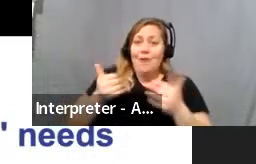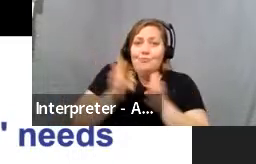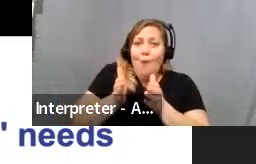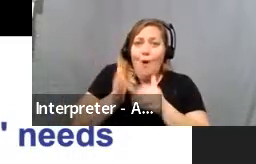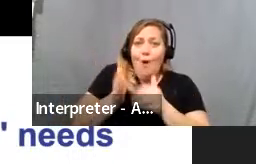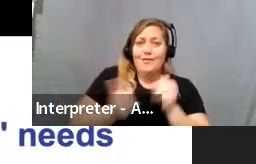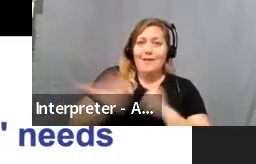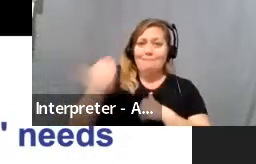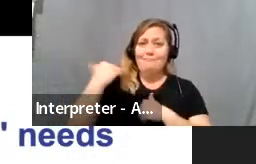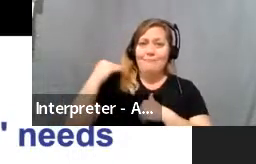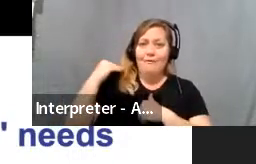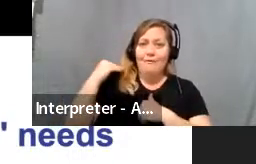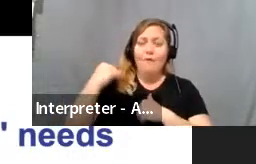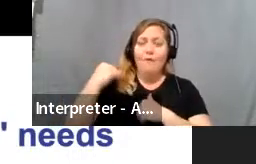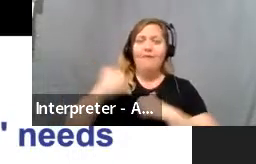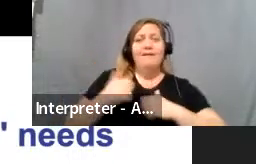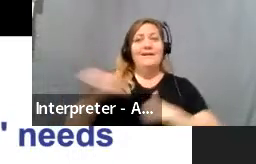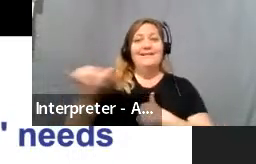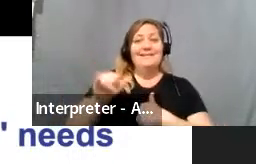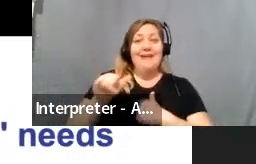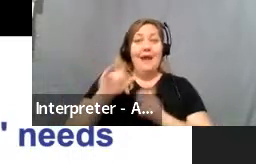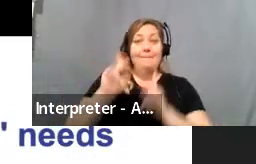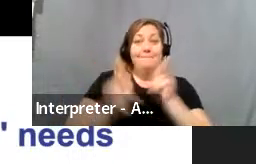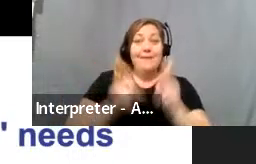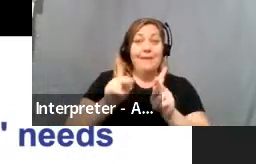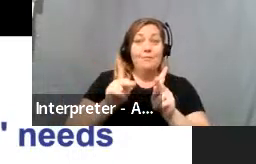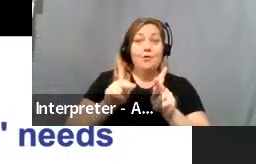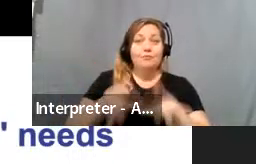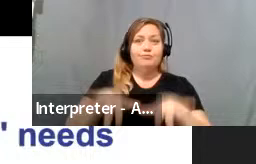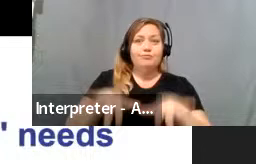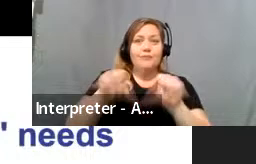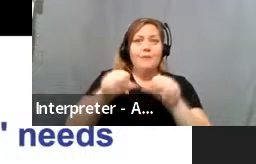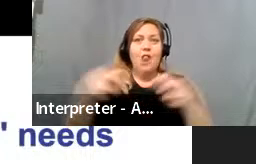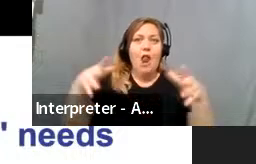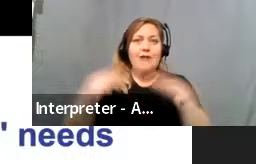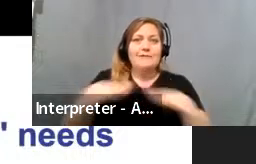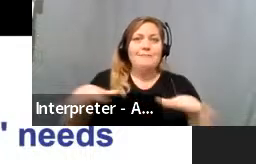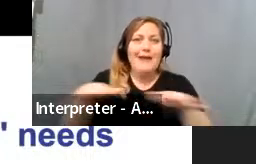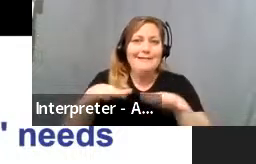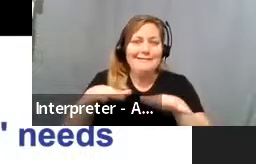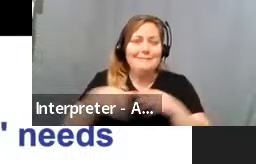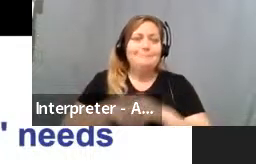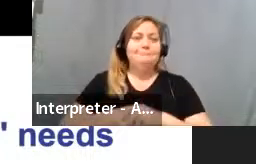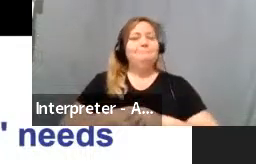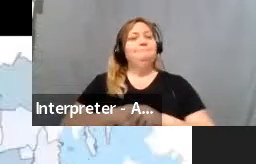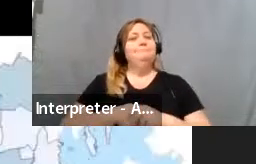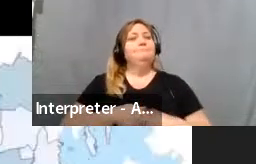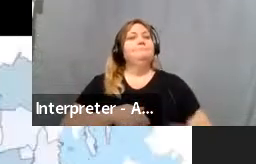they used to be, meaning even the same amount of people take up more space. Next slide, please.